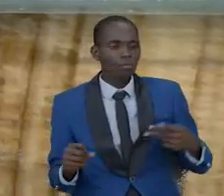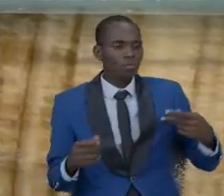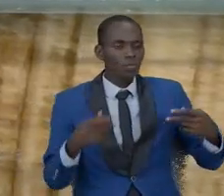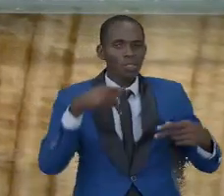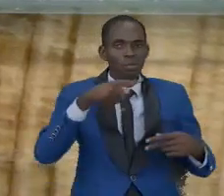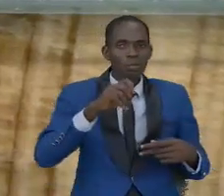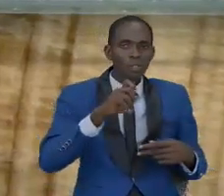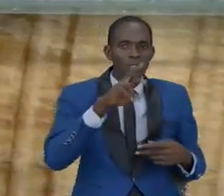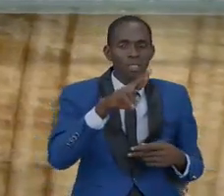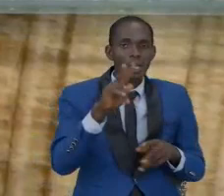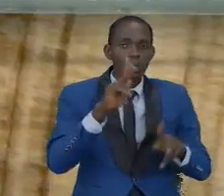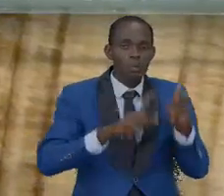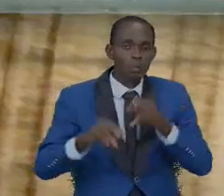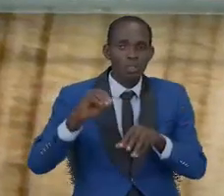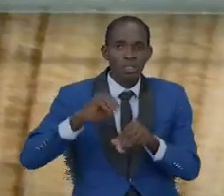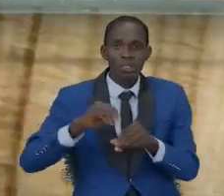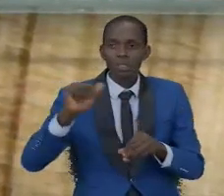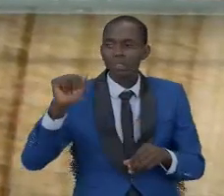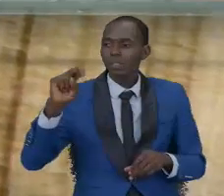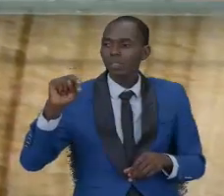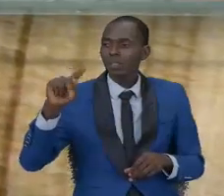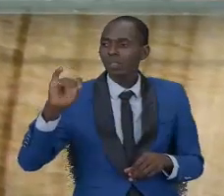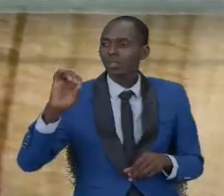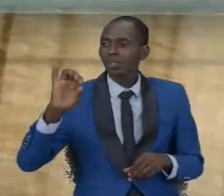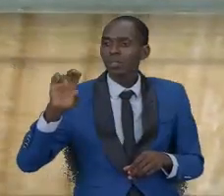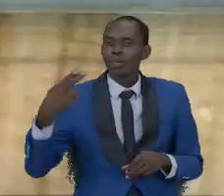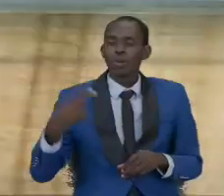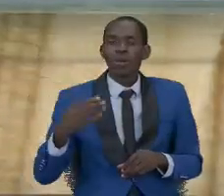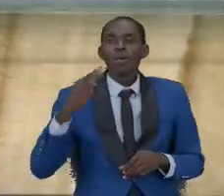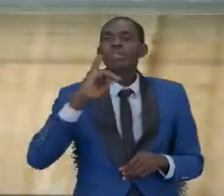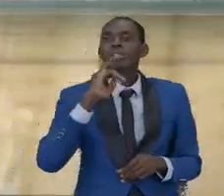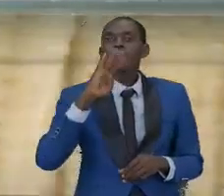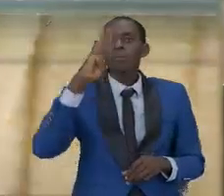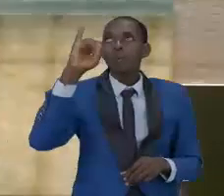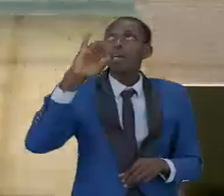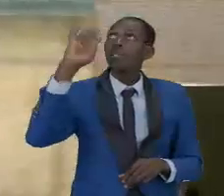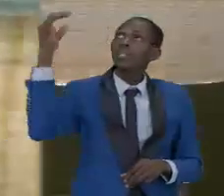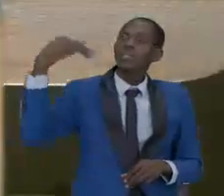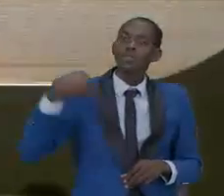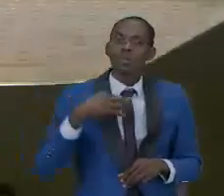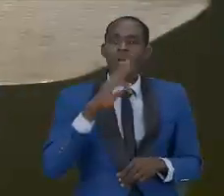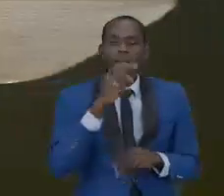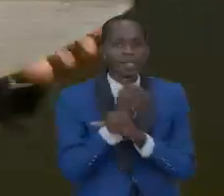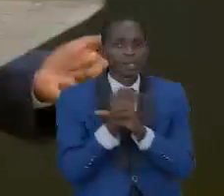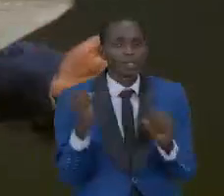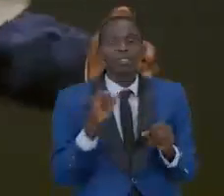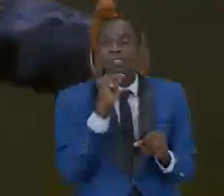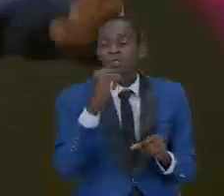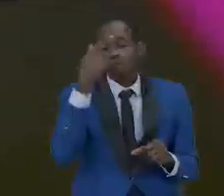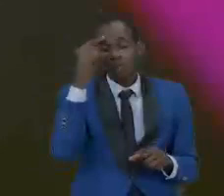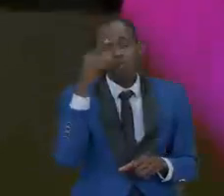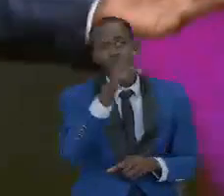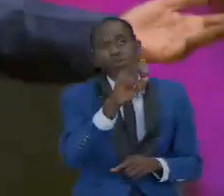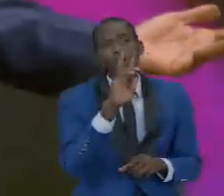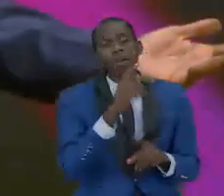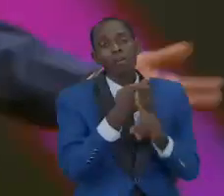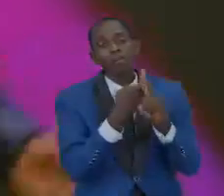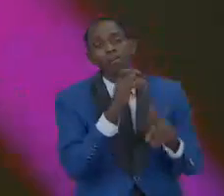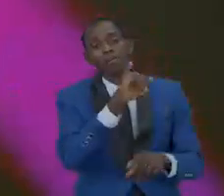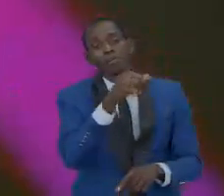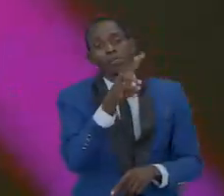Antioch is my grace was saved it's not because we're a Jew that was said it's not because you are